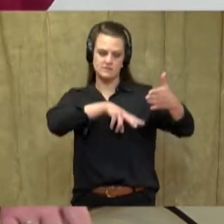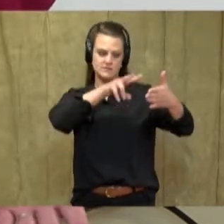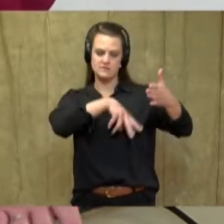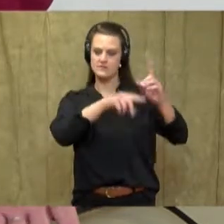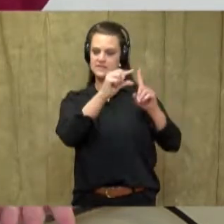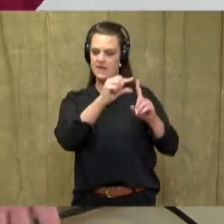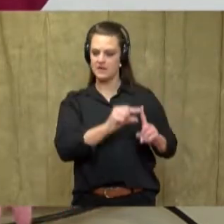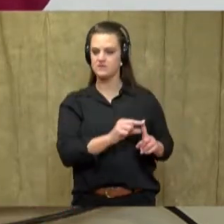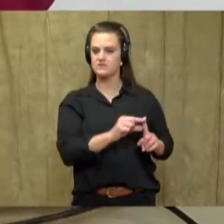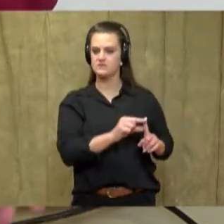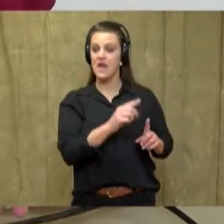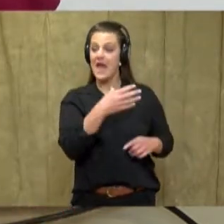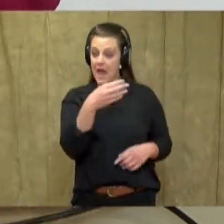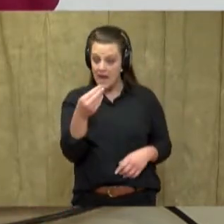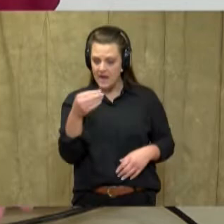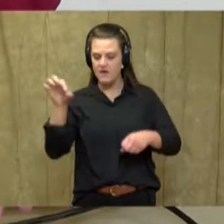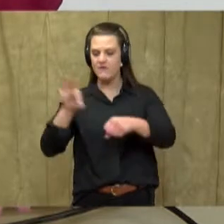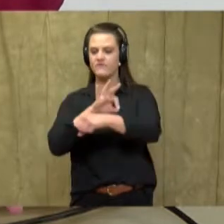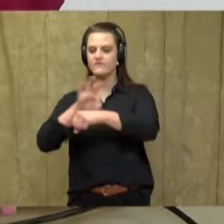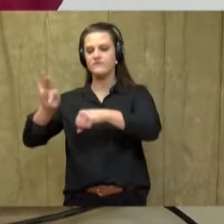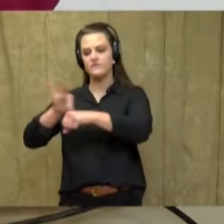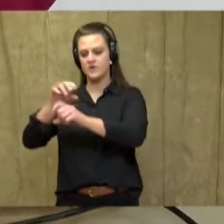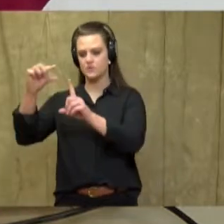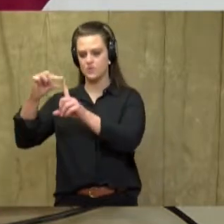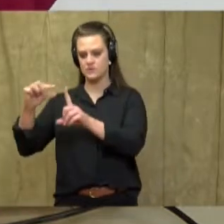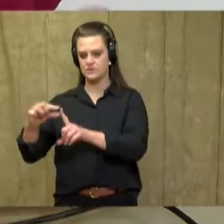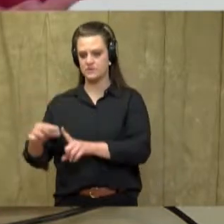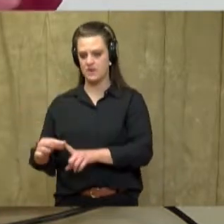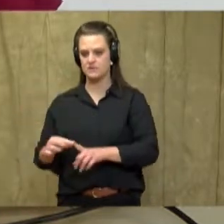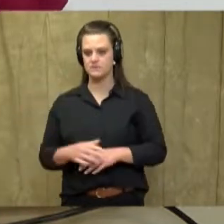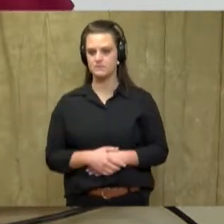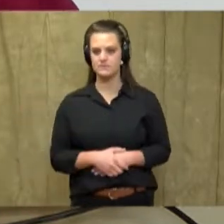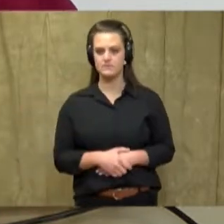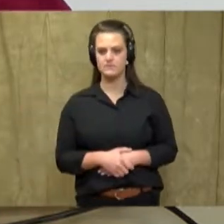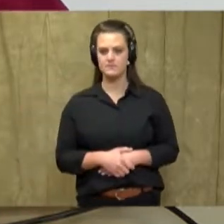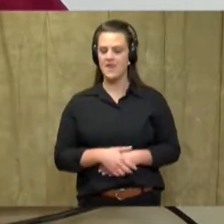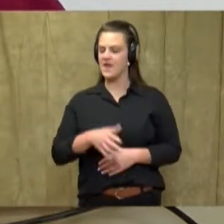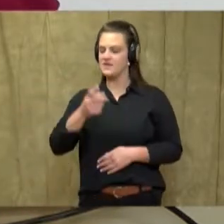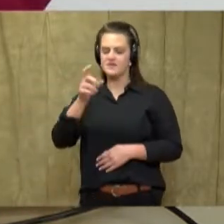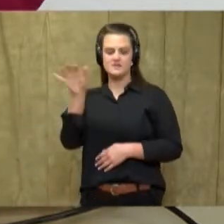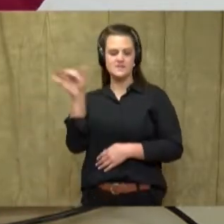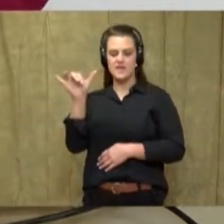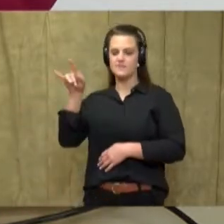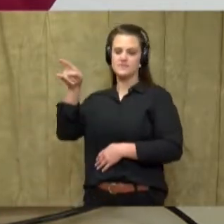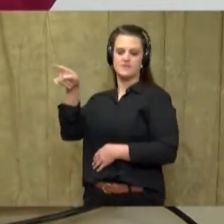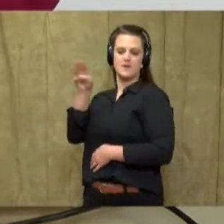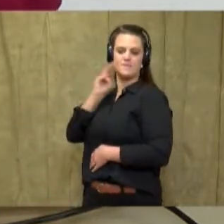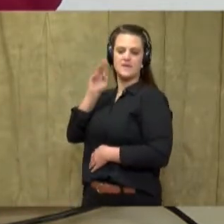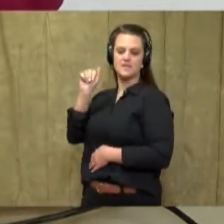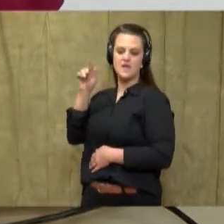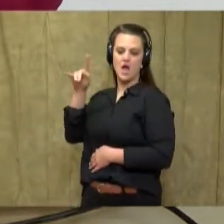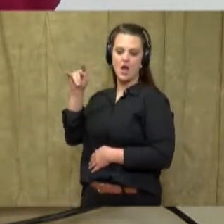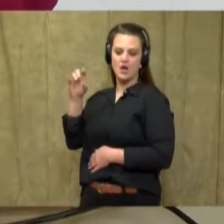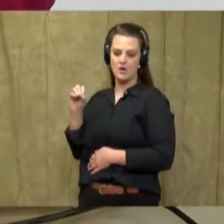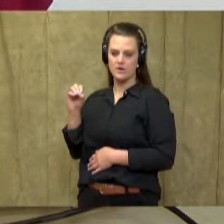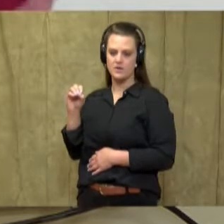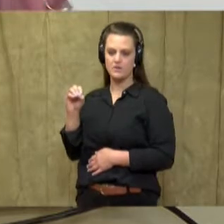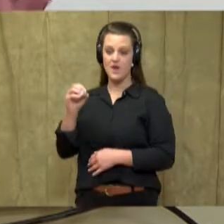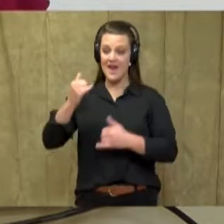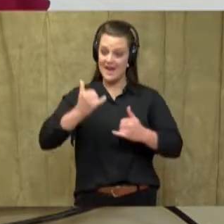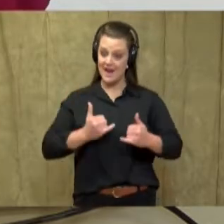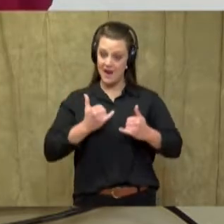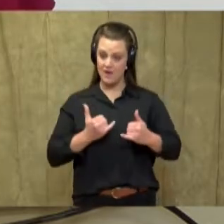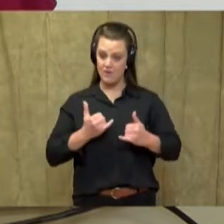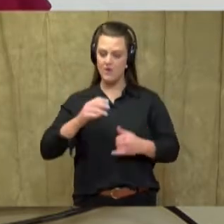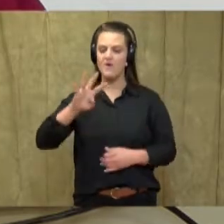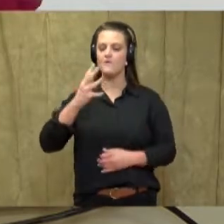functional text. If you think about it, boys and girls, and just like she was saying, we right now in fourth grade